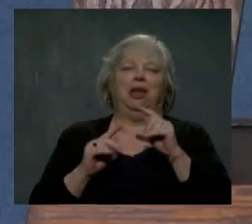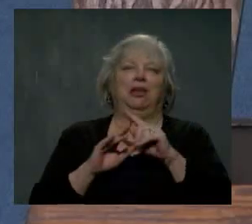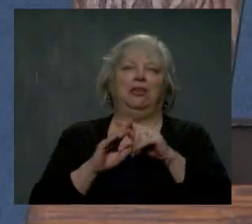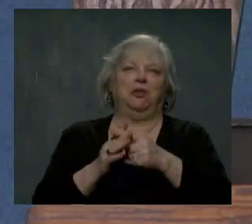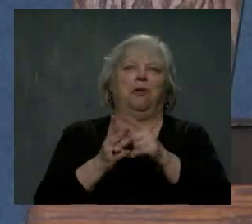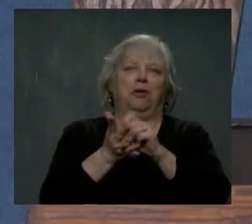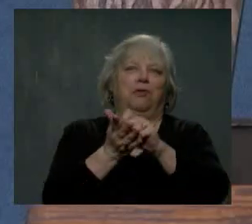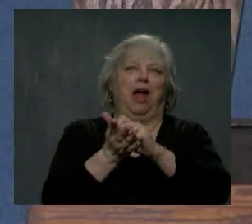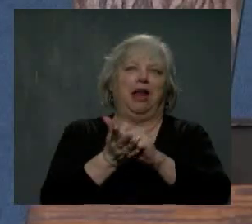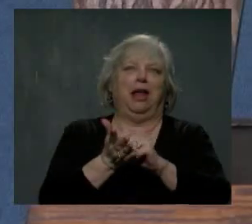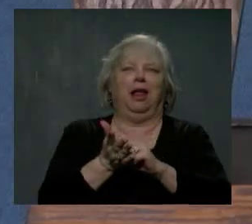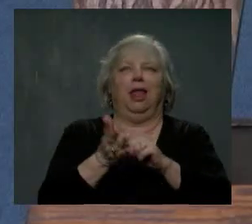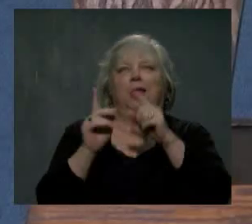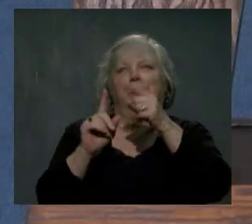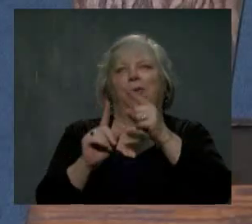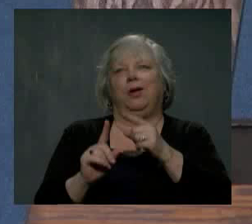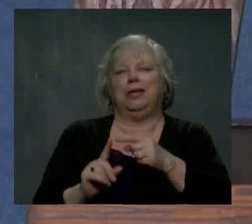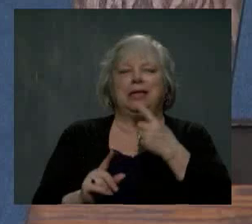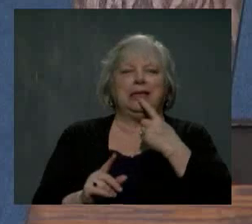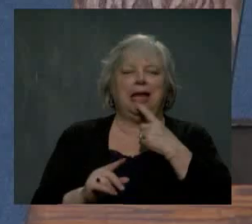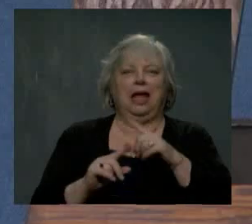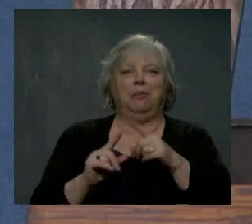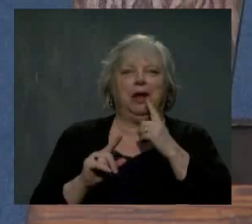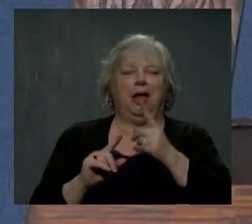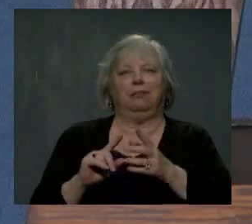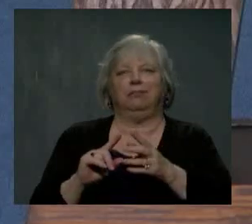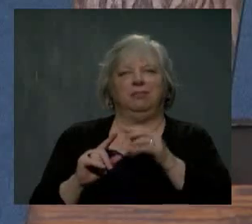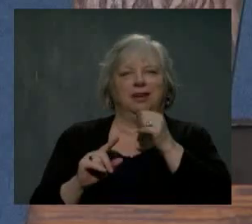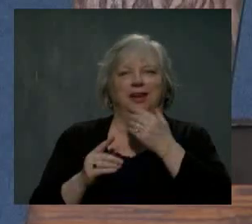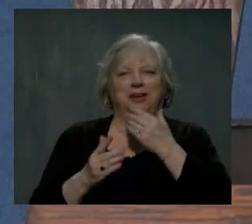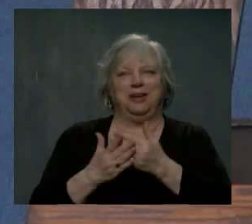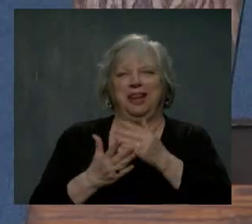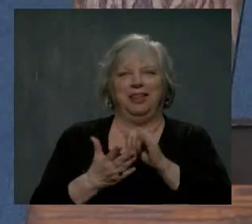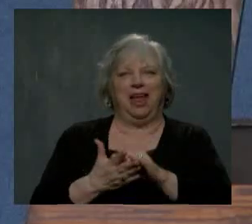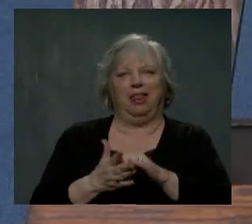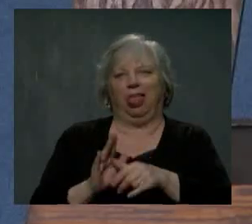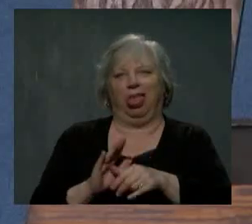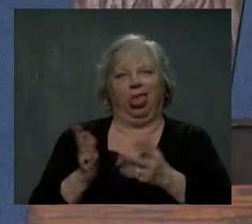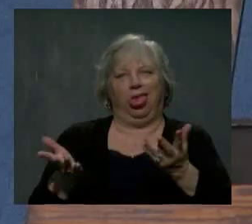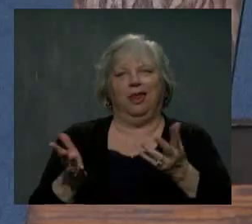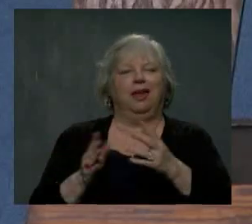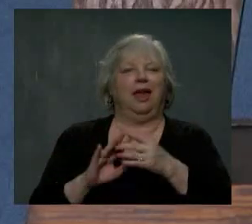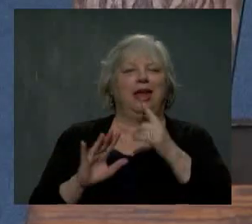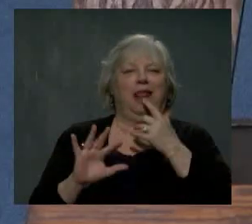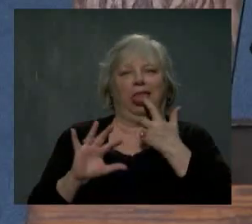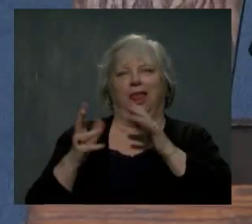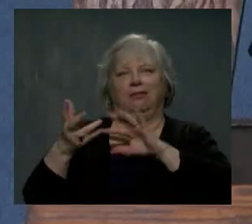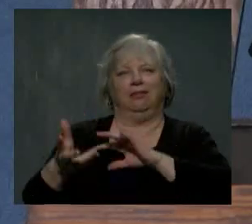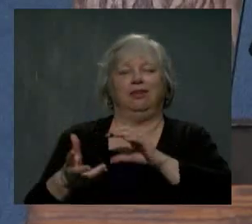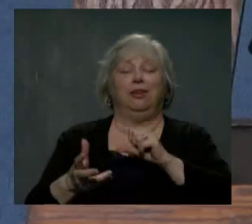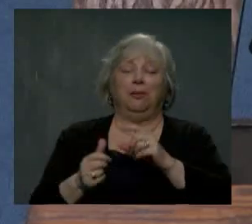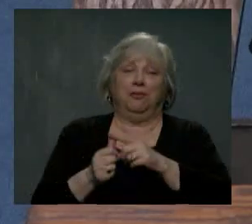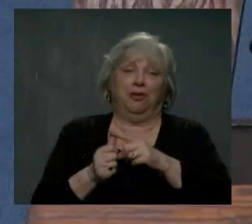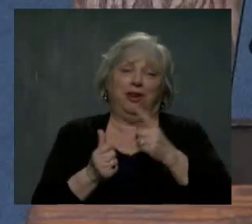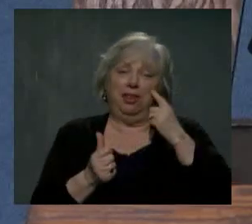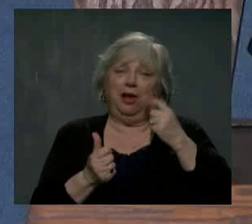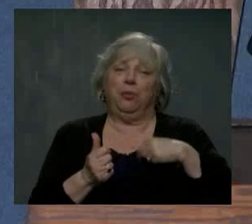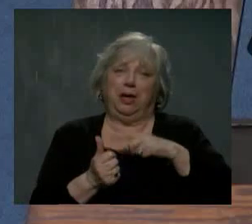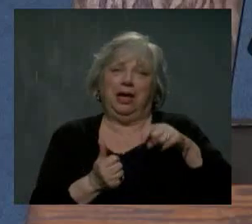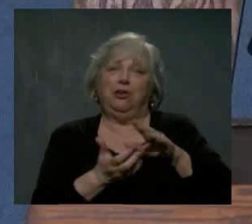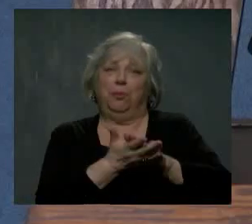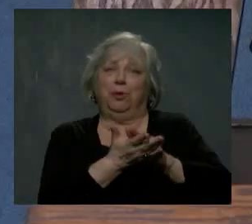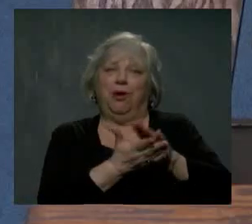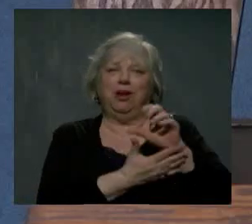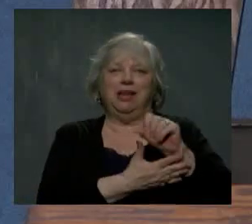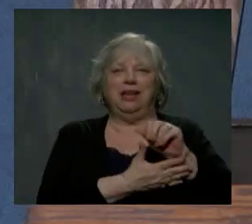just not really good at doing that because I get tongue-tied and things. But I think, first of all, we all need to give Sarah a round of